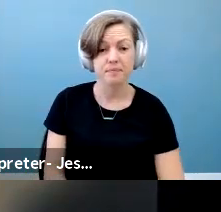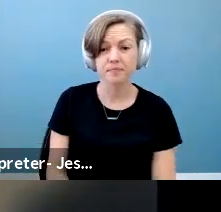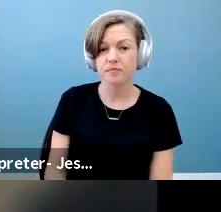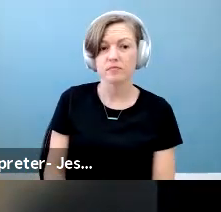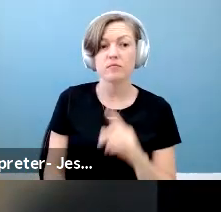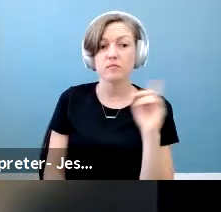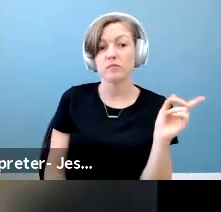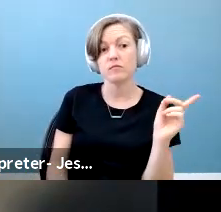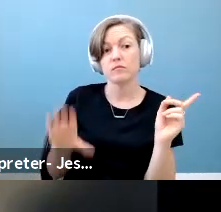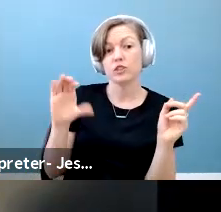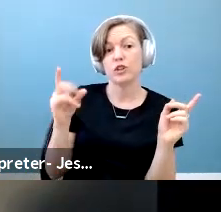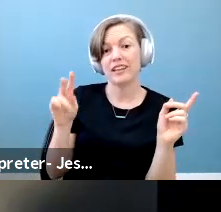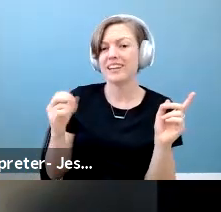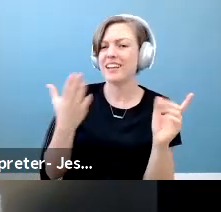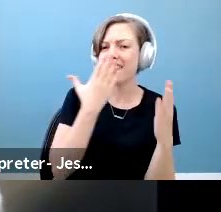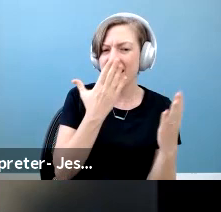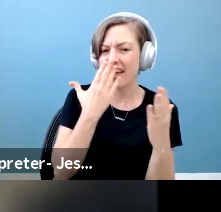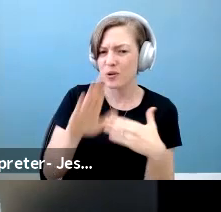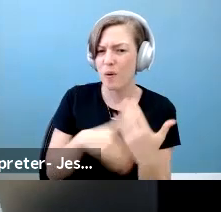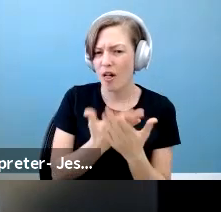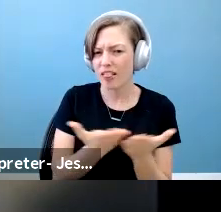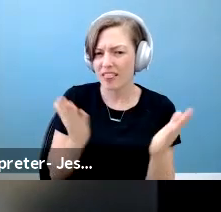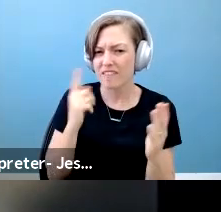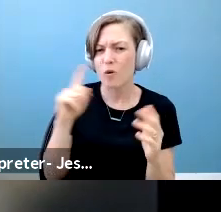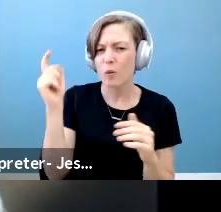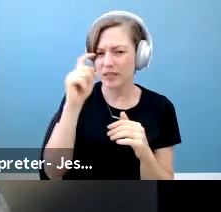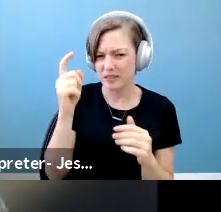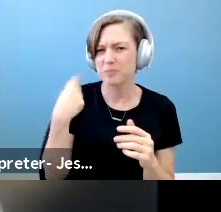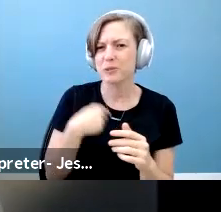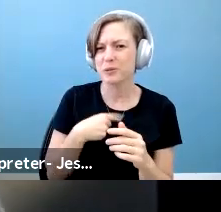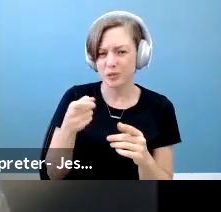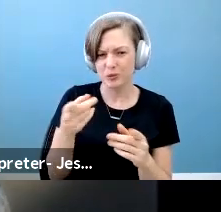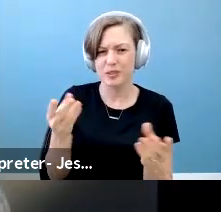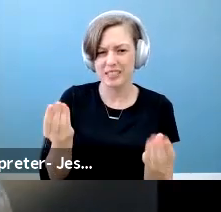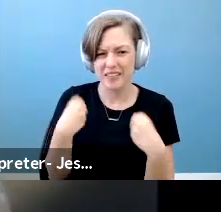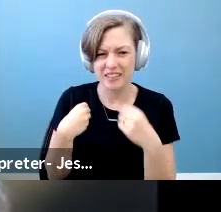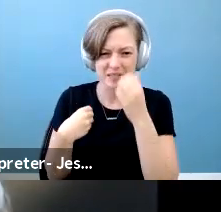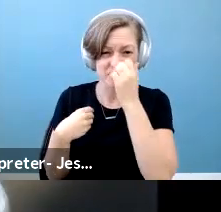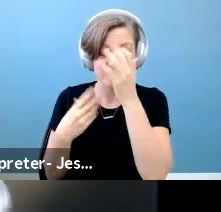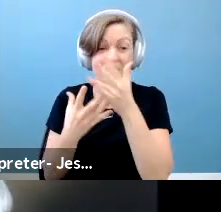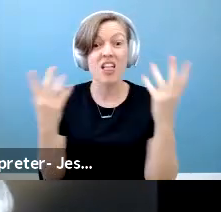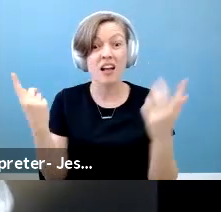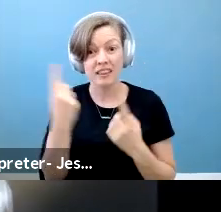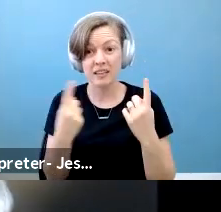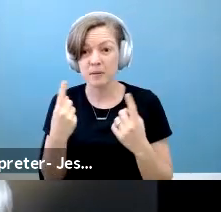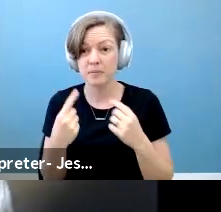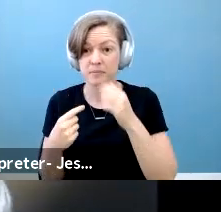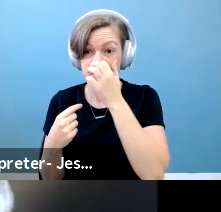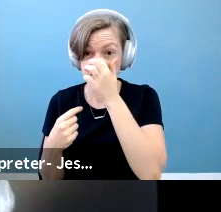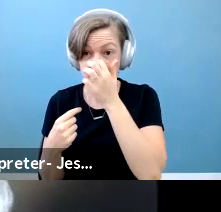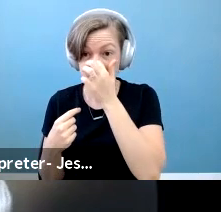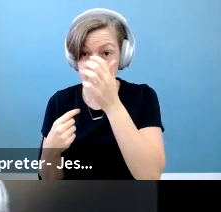Thank you. I want to thank you all for this wisdom you've given us. So you've given us a lot to think about, and I think really to facilitate future